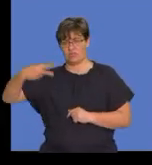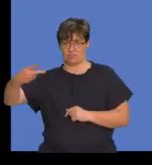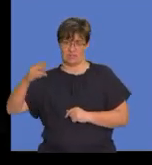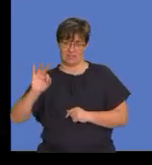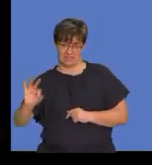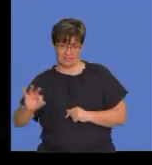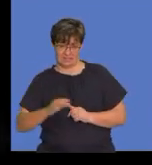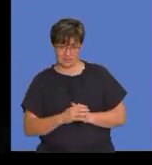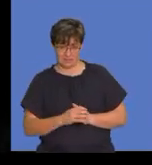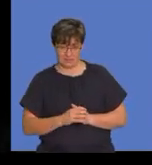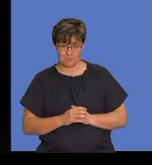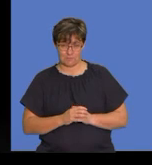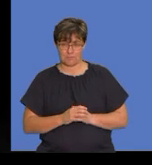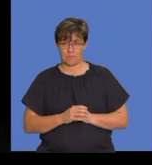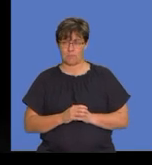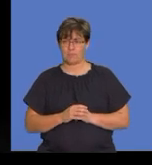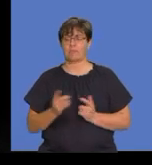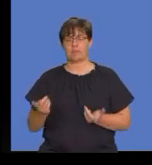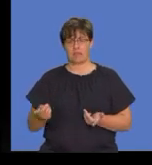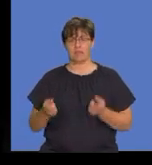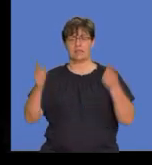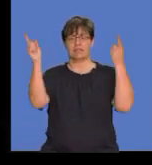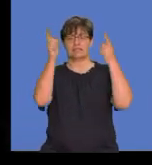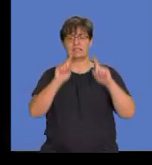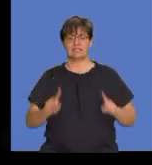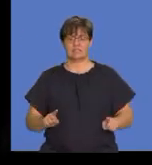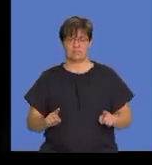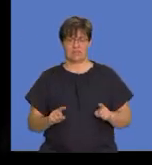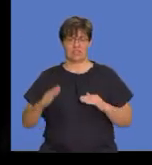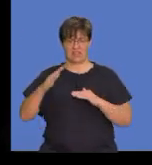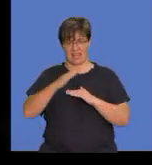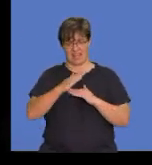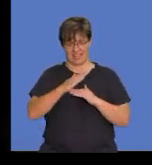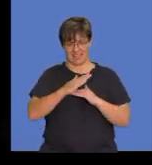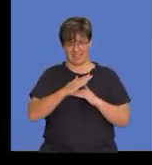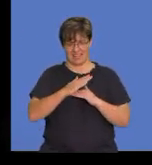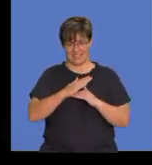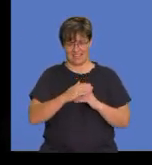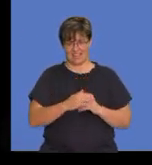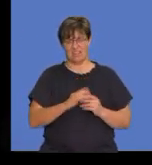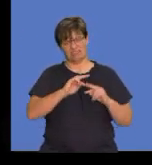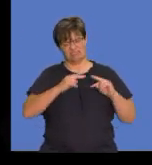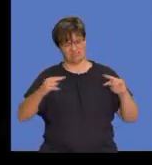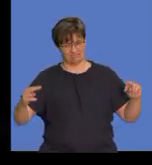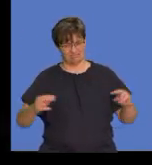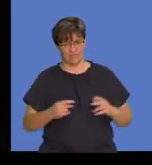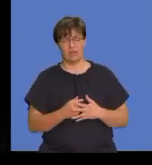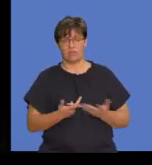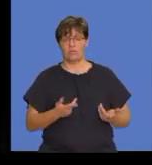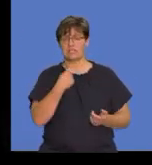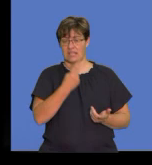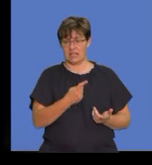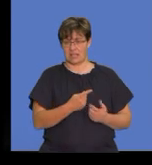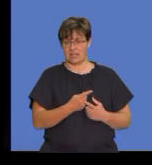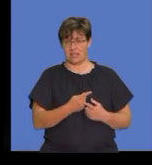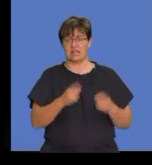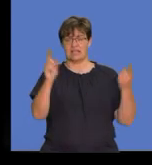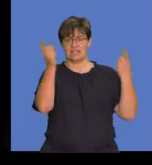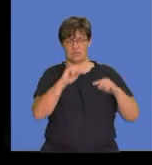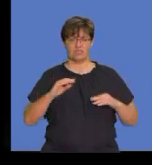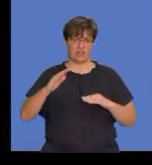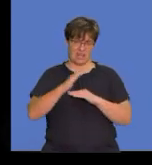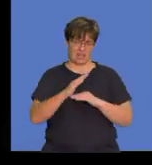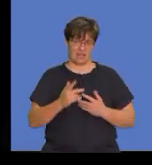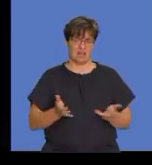in our calculator, and the 3 that are reciprocals. And then the last thing was our special type